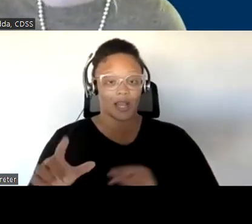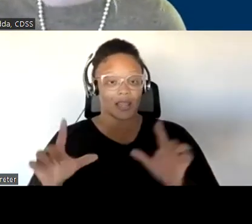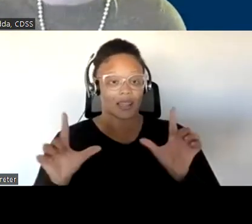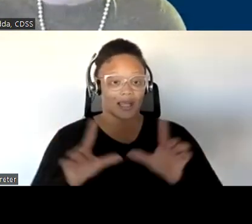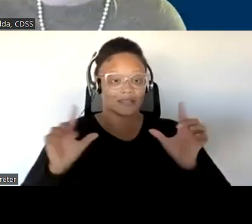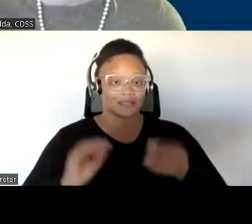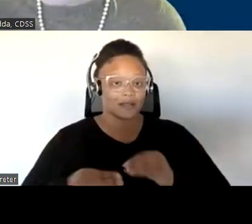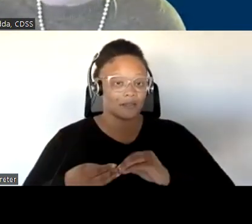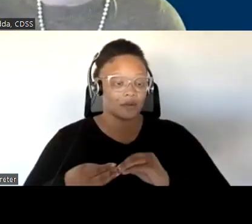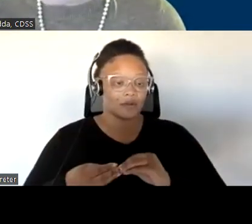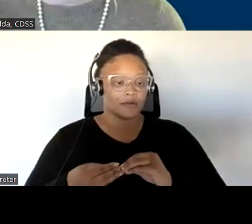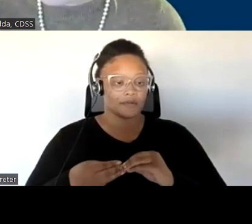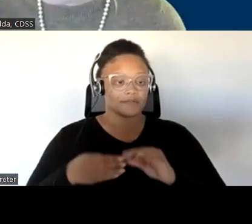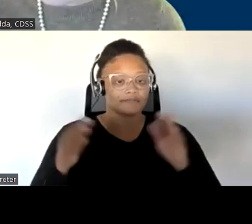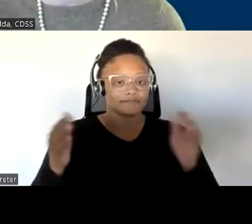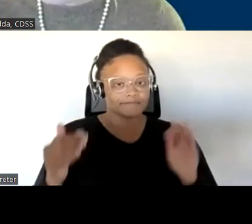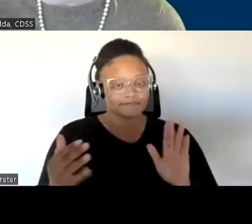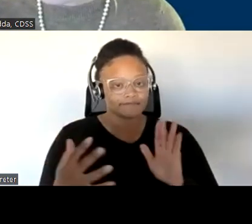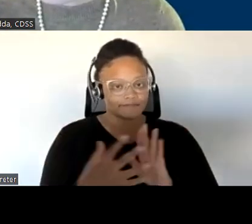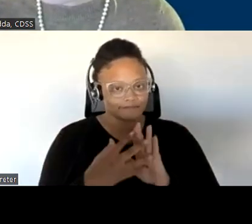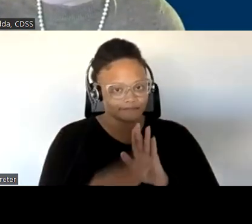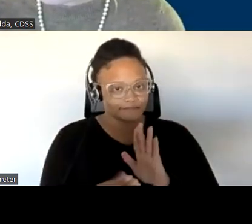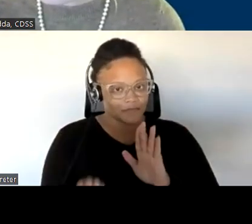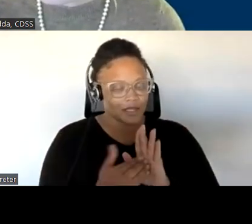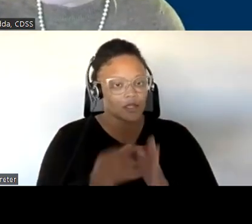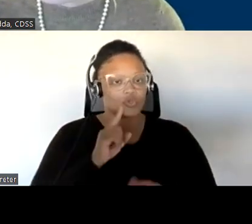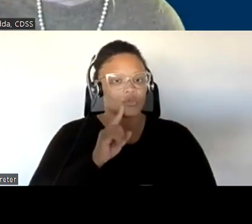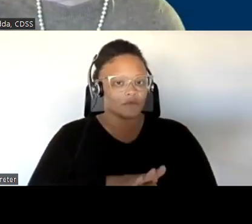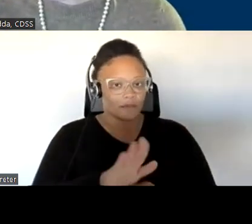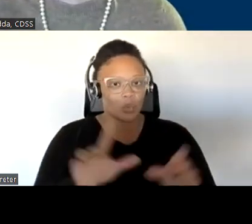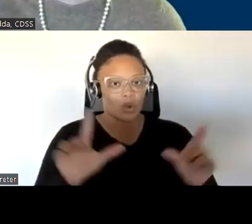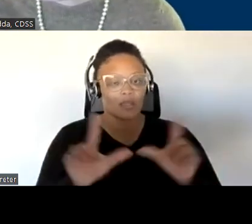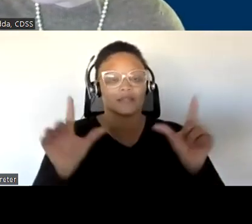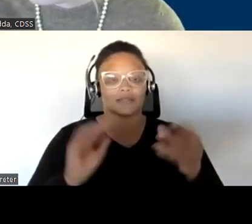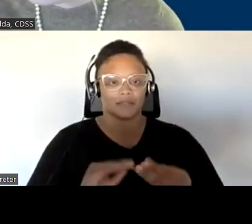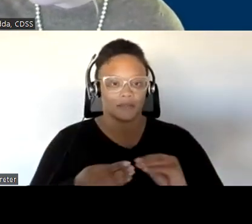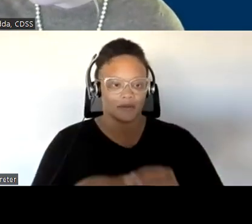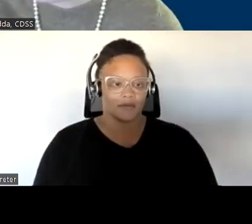And you have to repeat it to verify your license number.